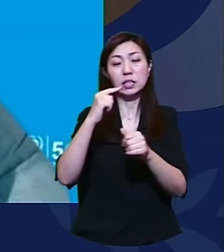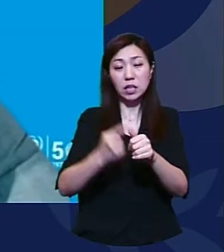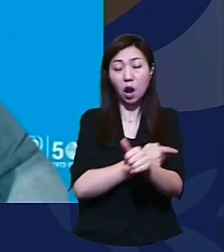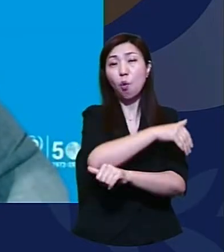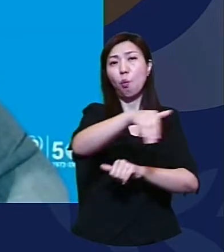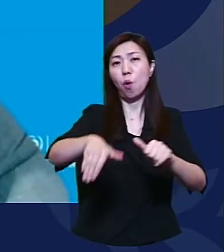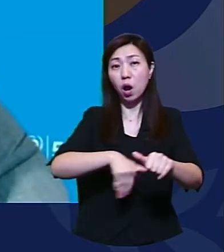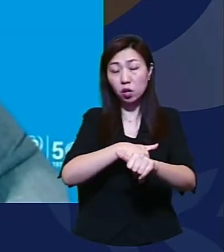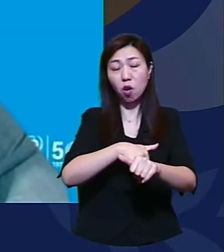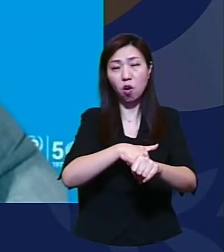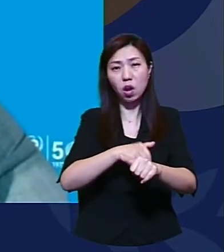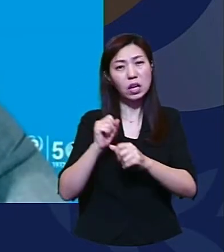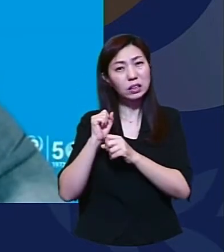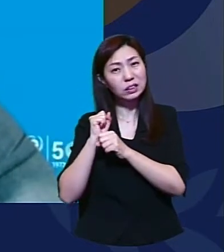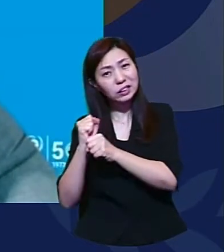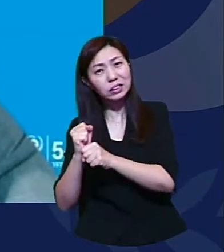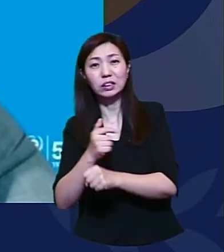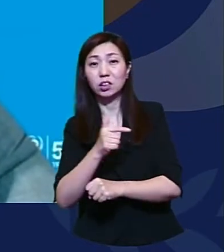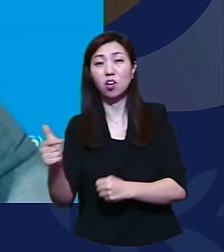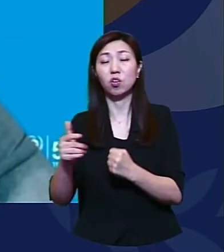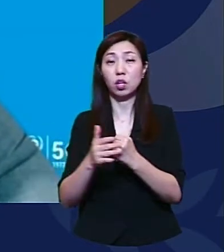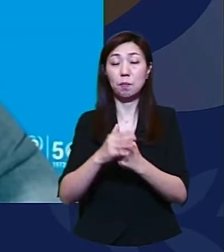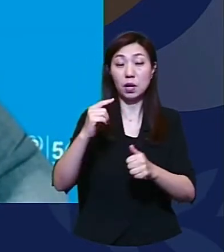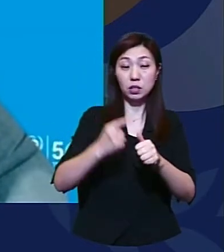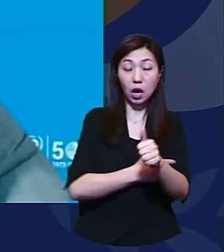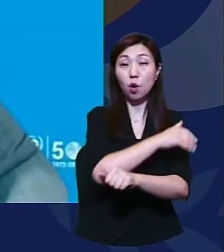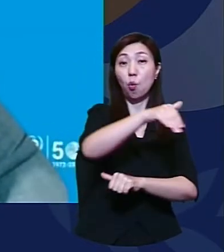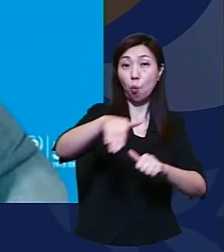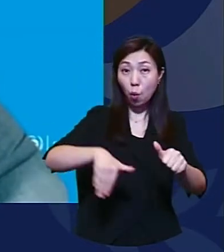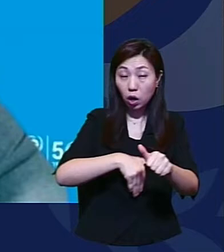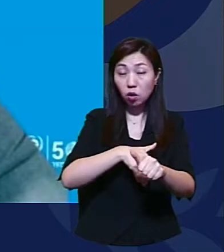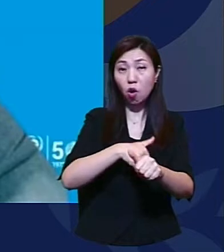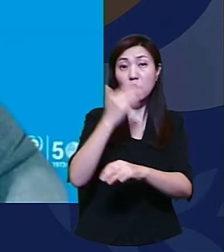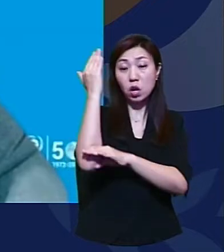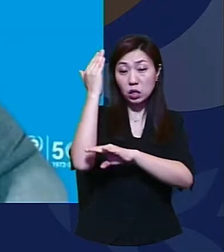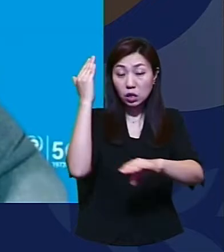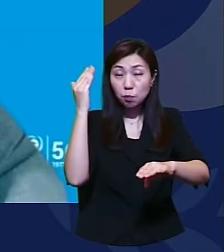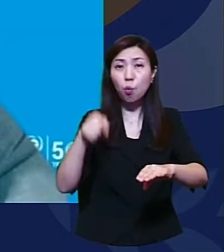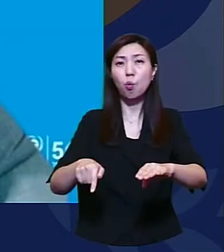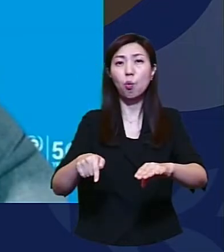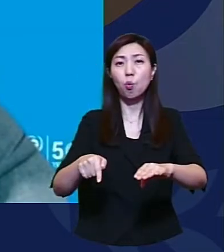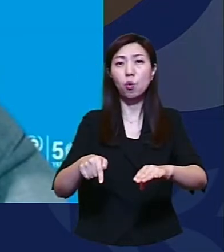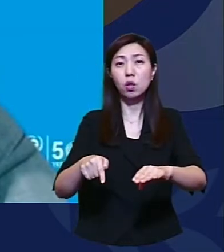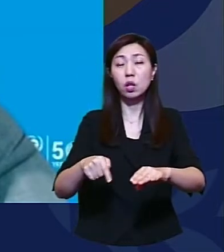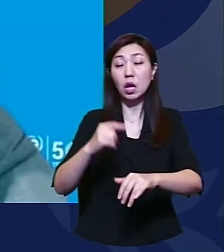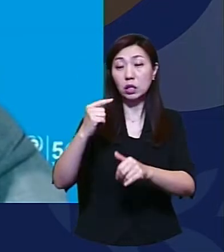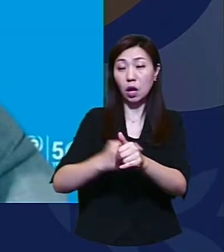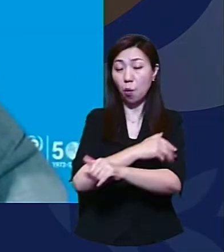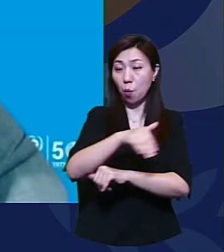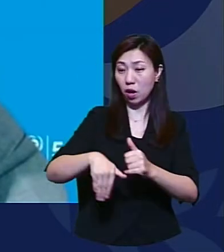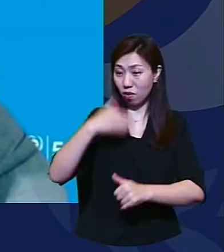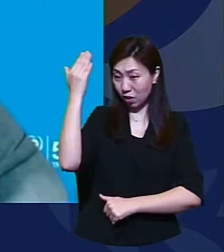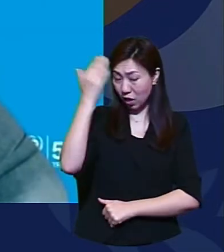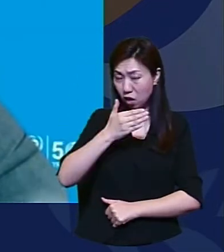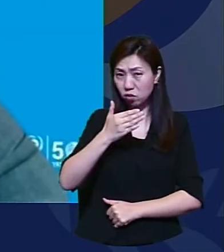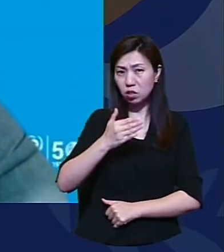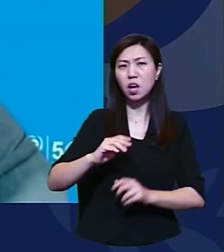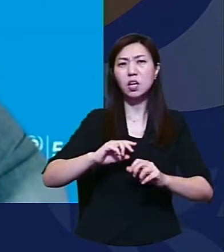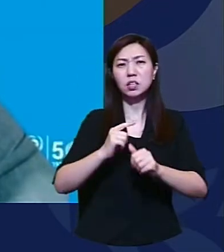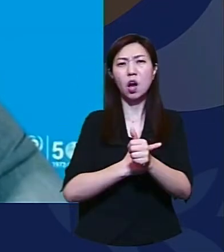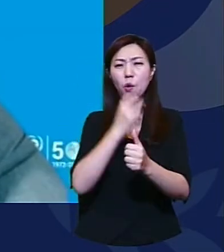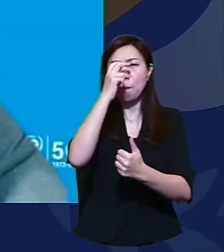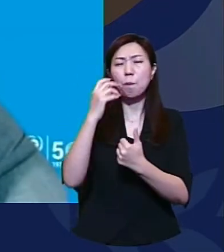nature-based solutions have the power to safeguard the most critical parts of their economies.